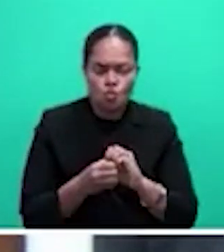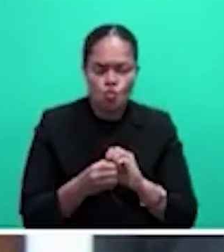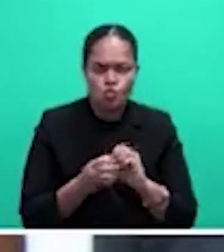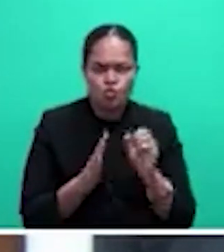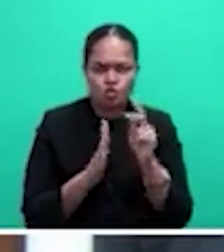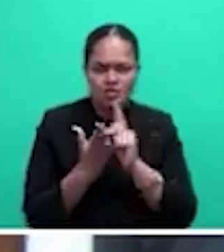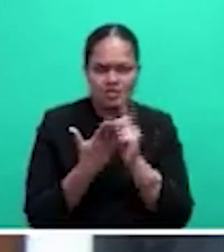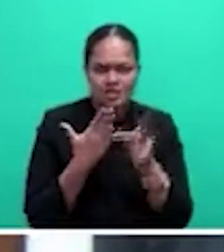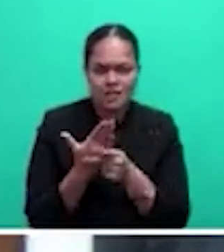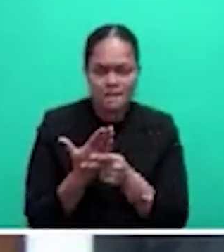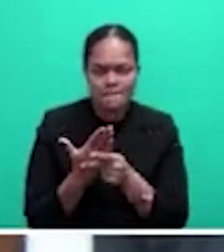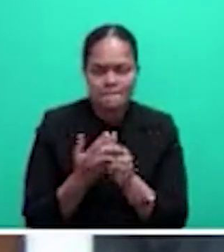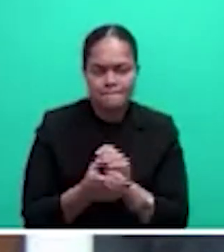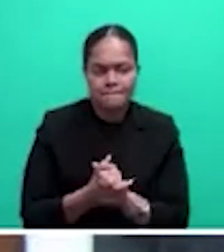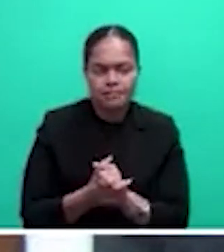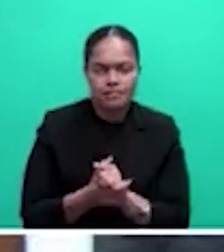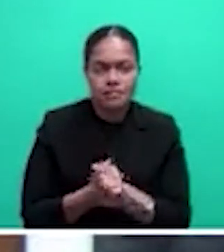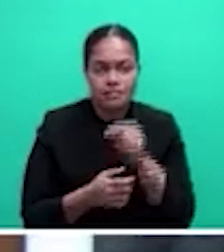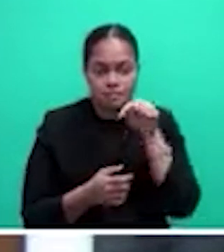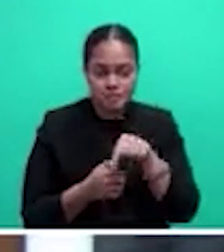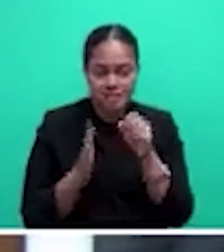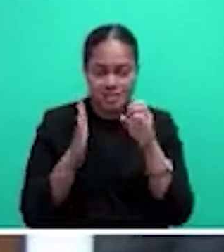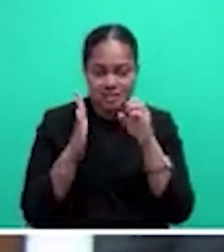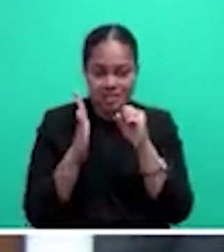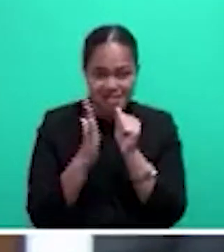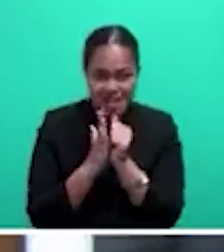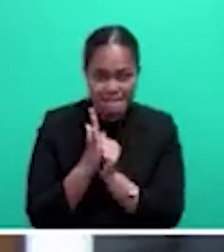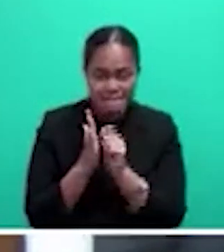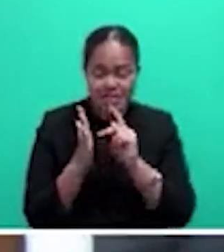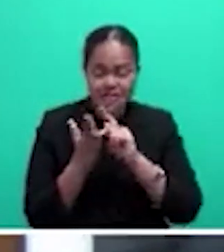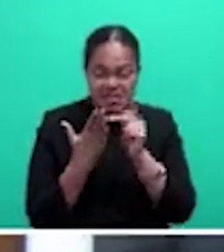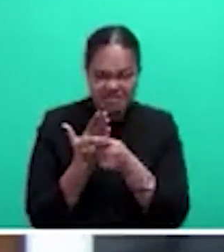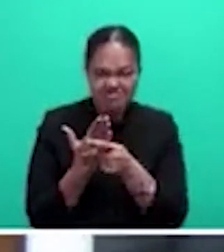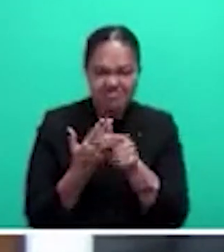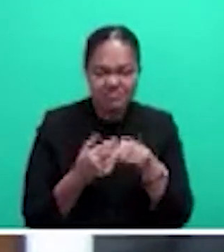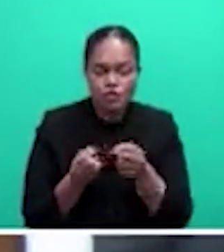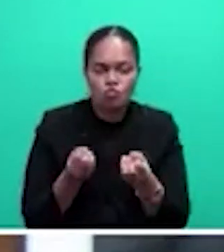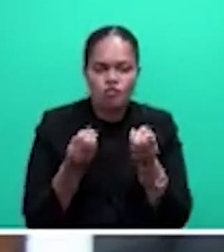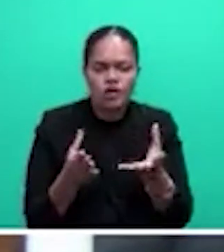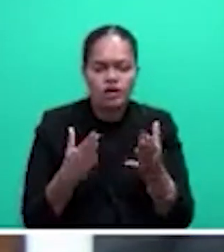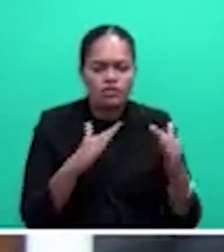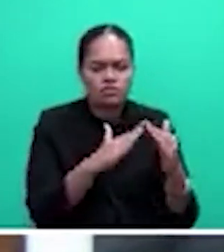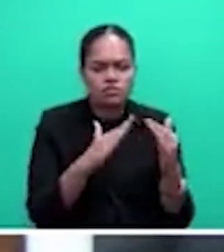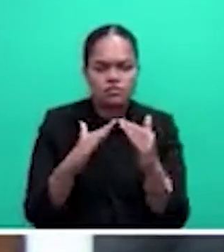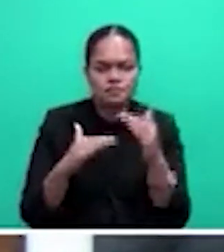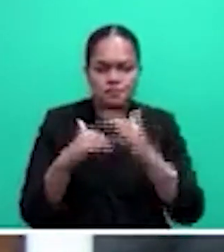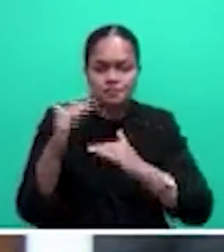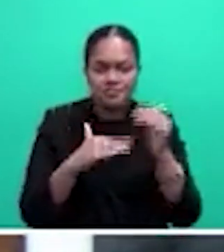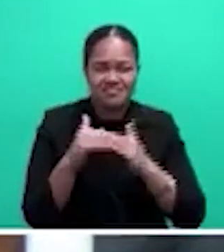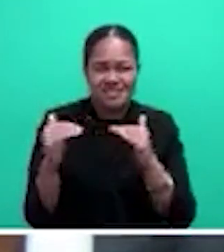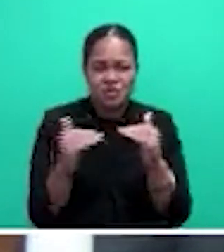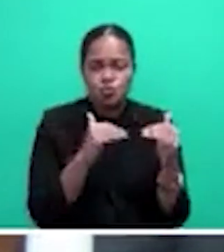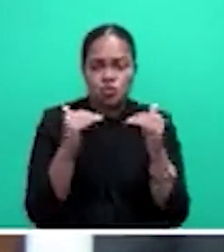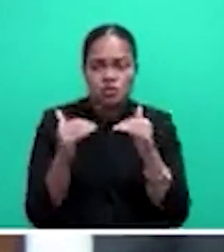for existing tenants. This scheme will provide households with an opportunity to build equity in a home